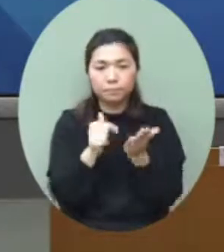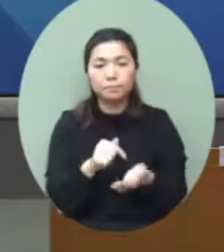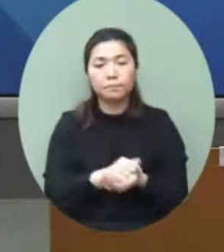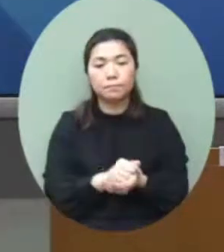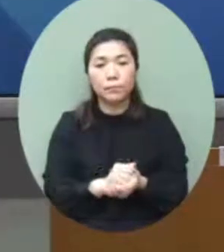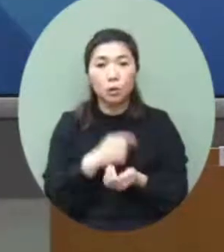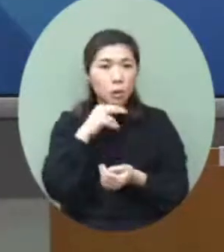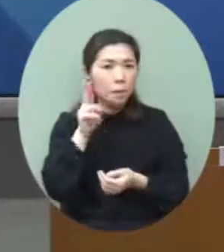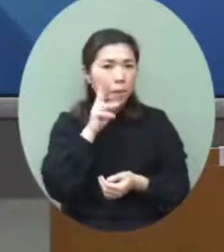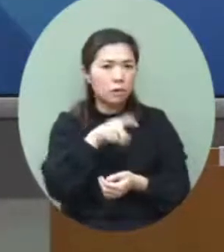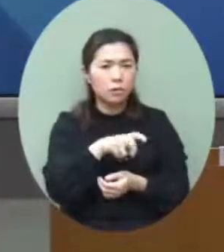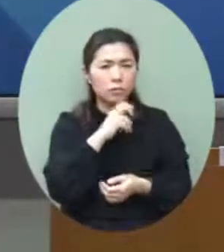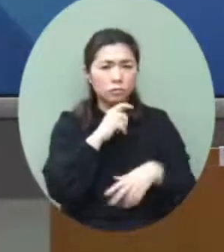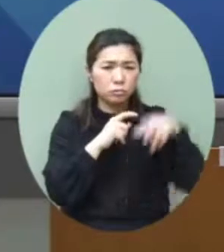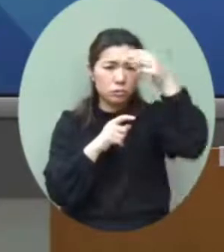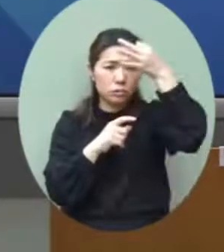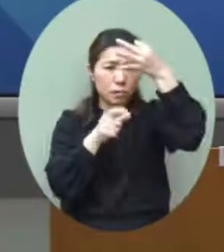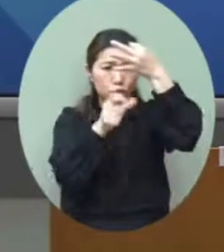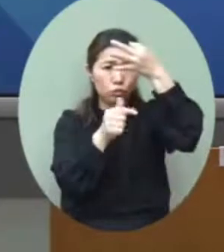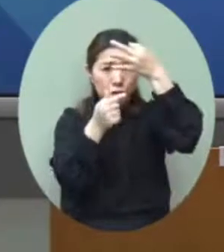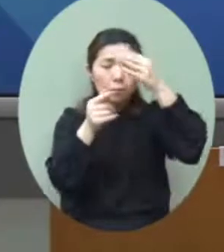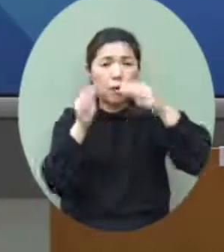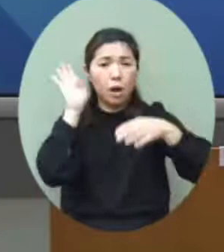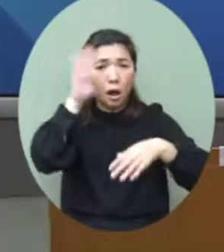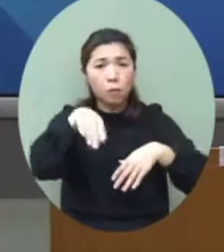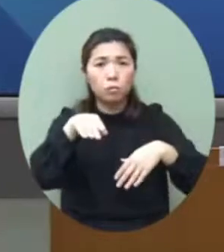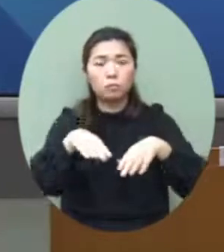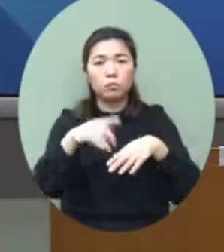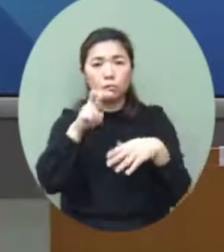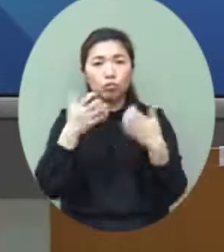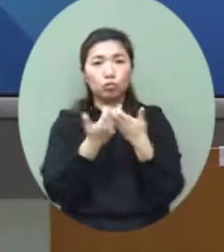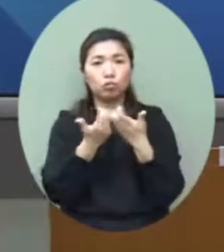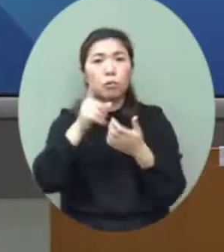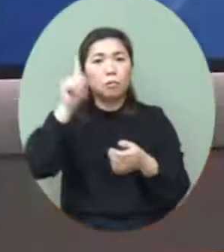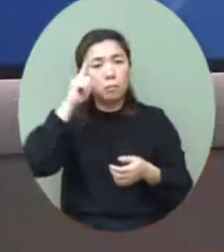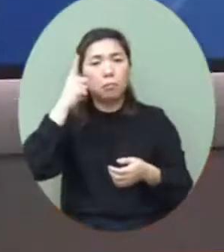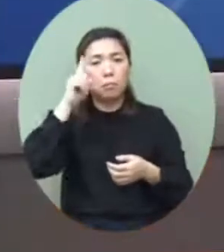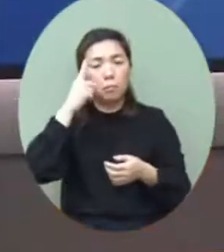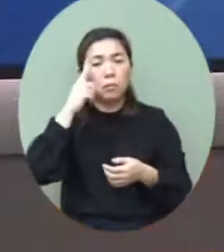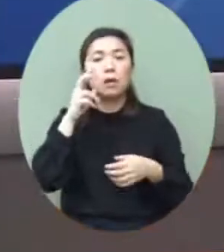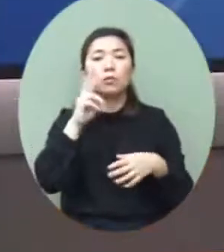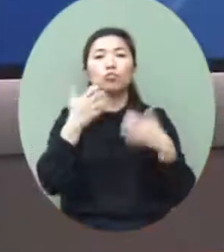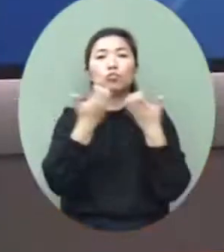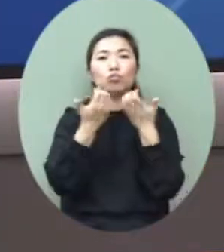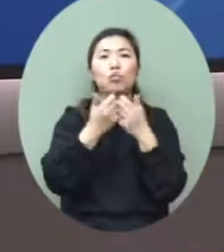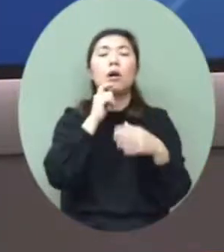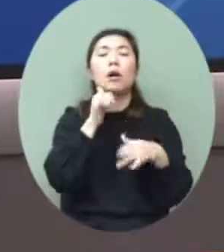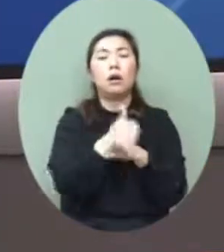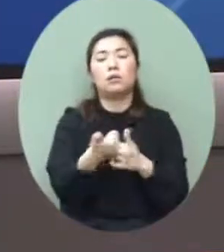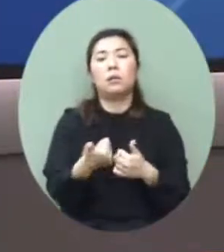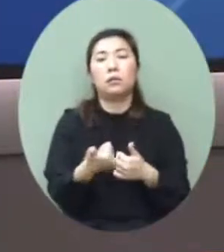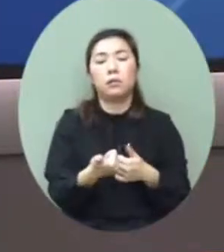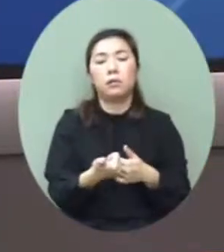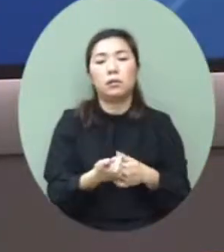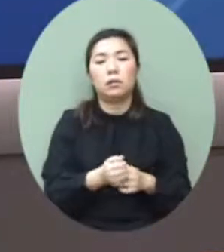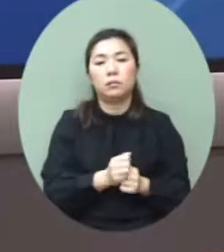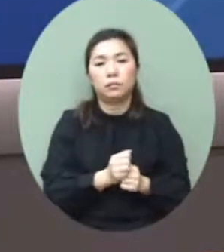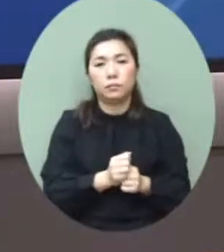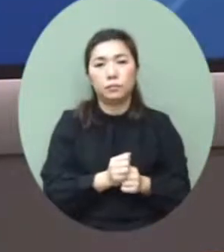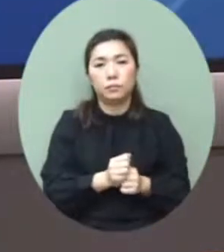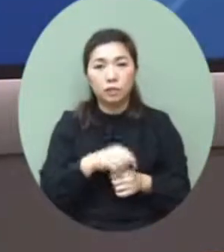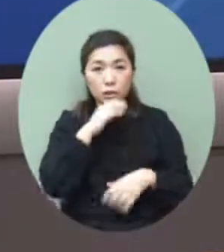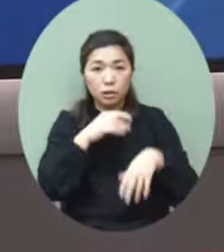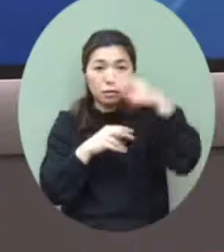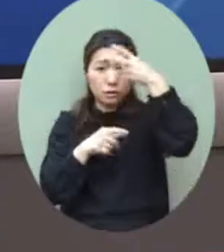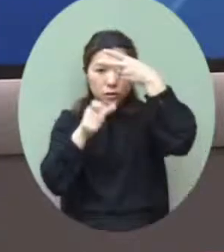upload their Hong Kong identity card copy and a photo of the RAT results. And we, since